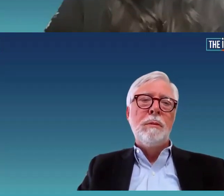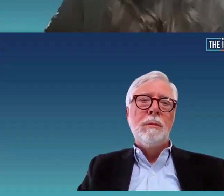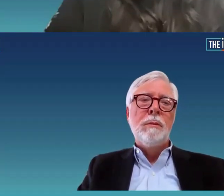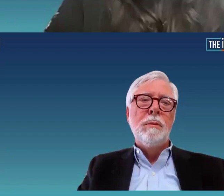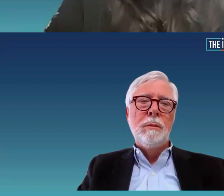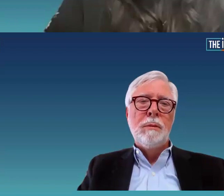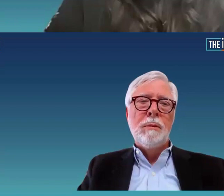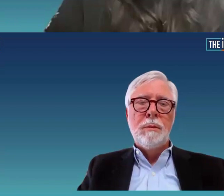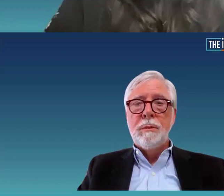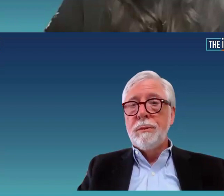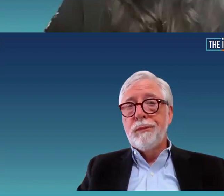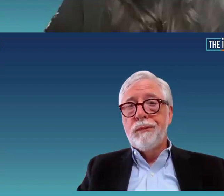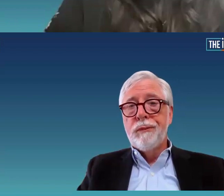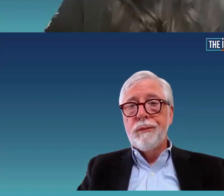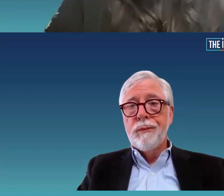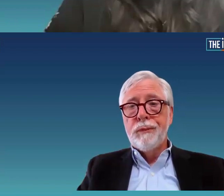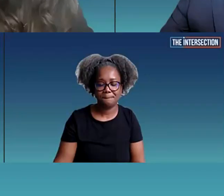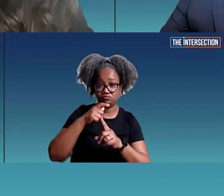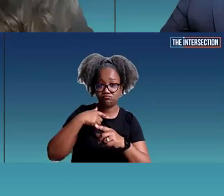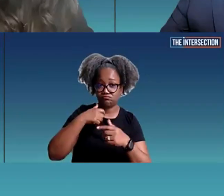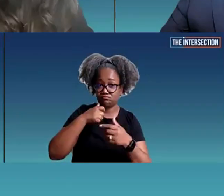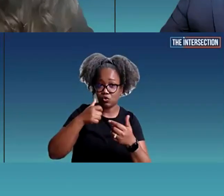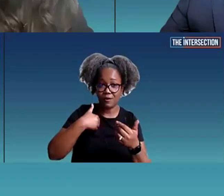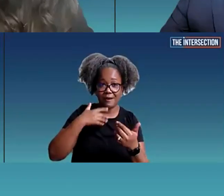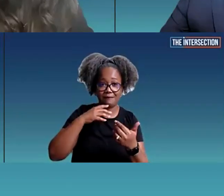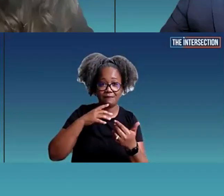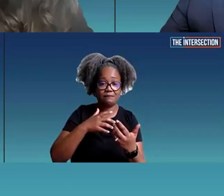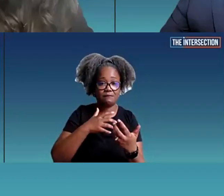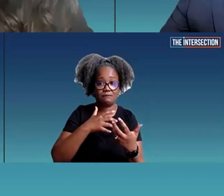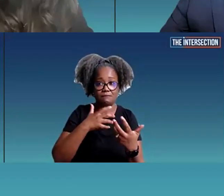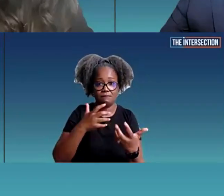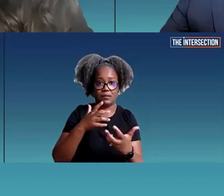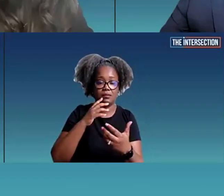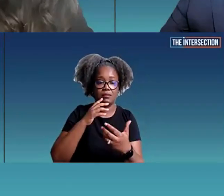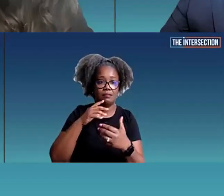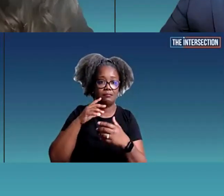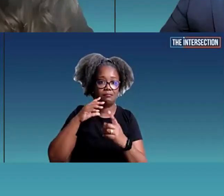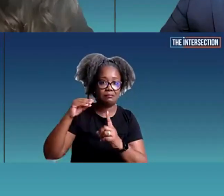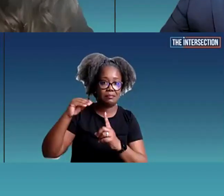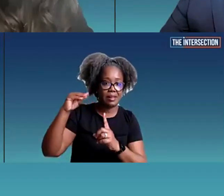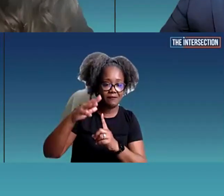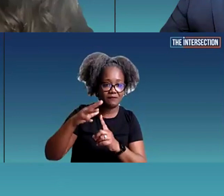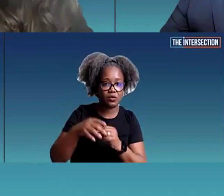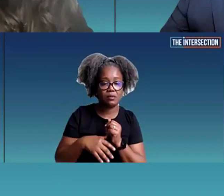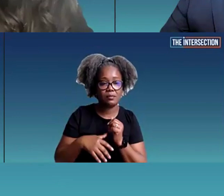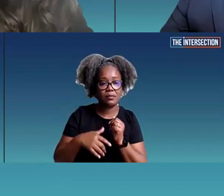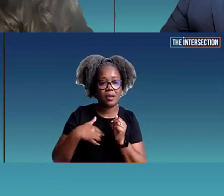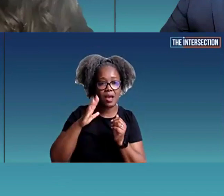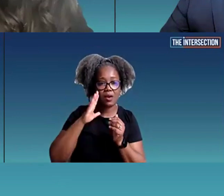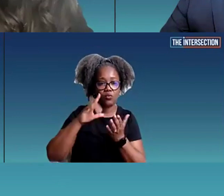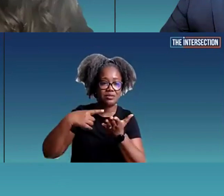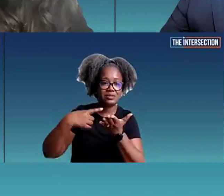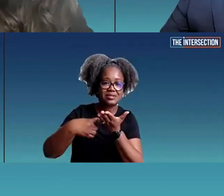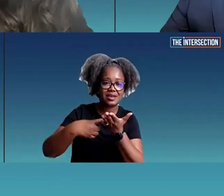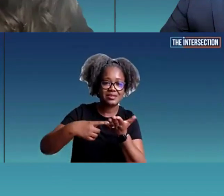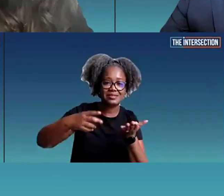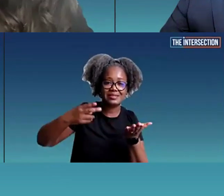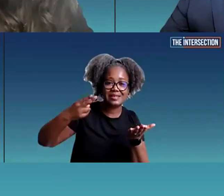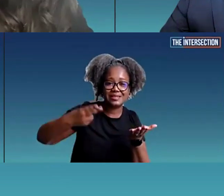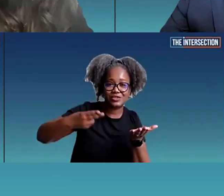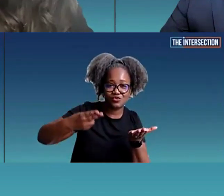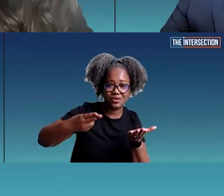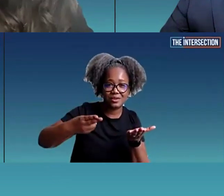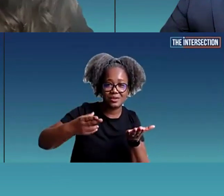really important to understand where you are and the history of how they got there. So Greensboro is a place that's got all kinds